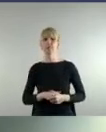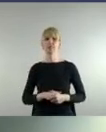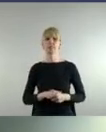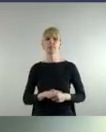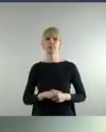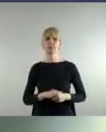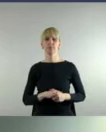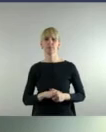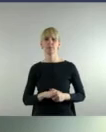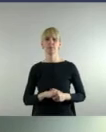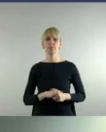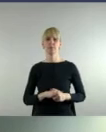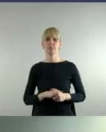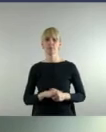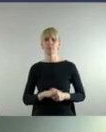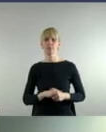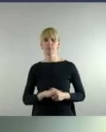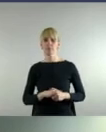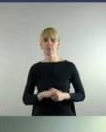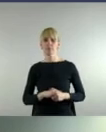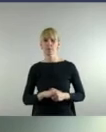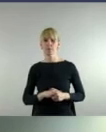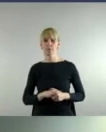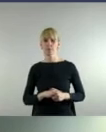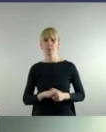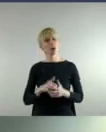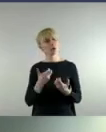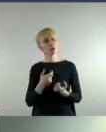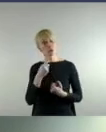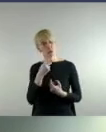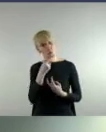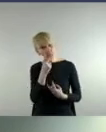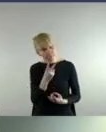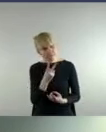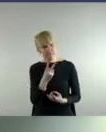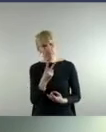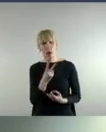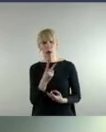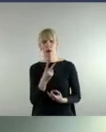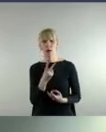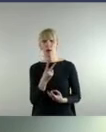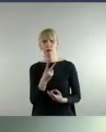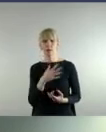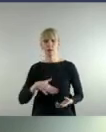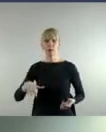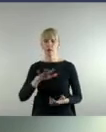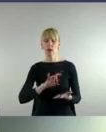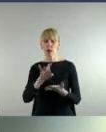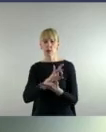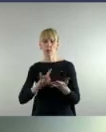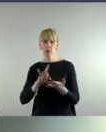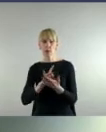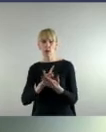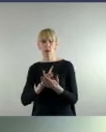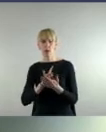So I had a closer look at 2 small municipalities in northern Norway, where I also live, and I interviewed public officials and